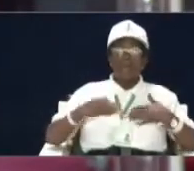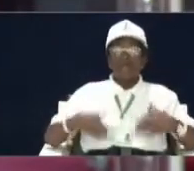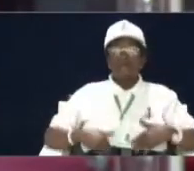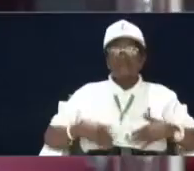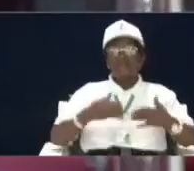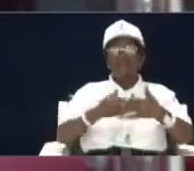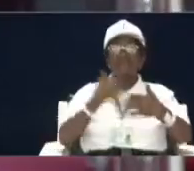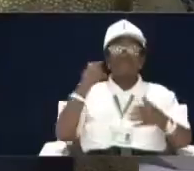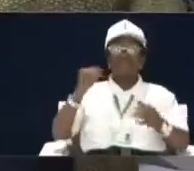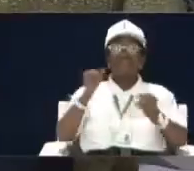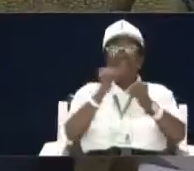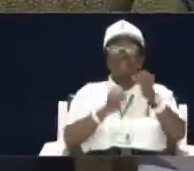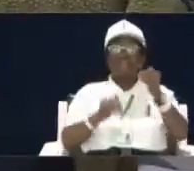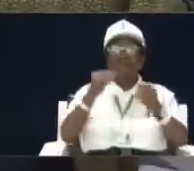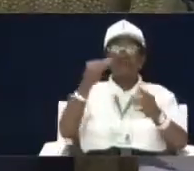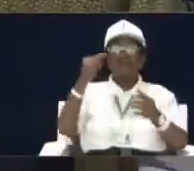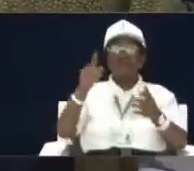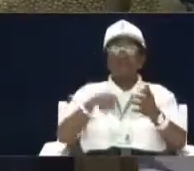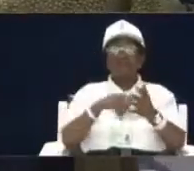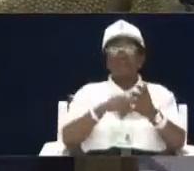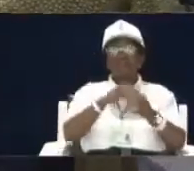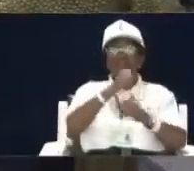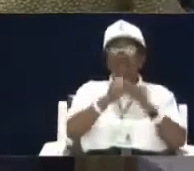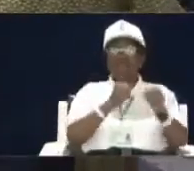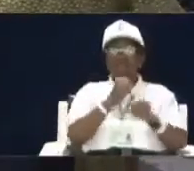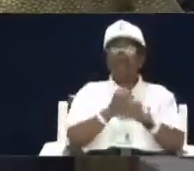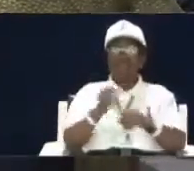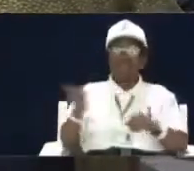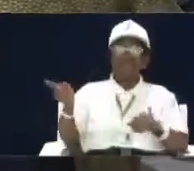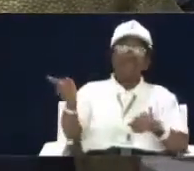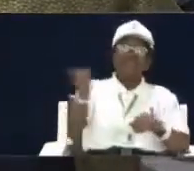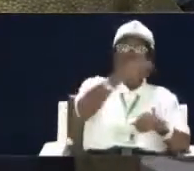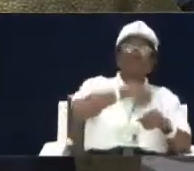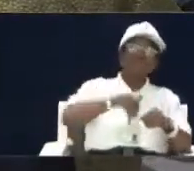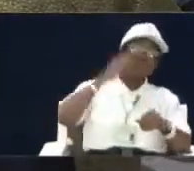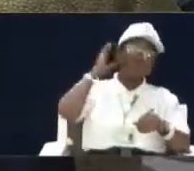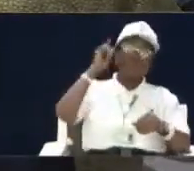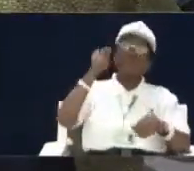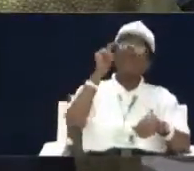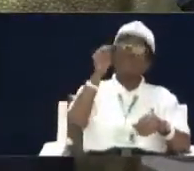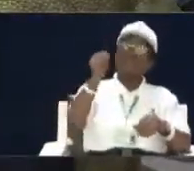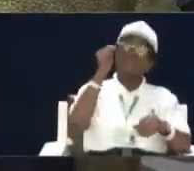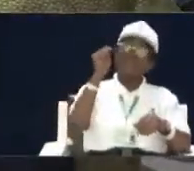Before the end of this year, you will testify.